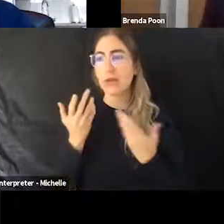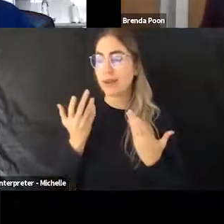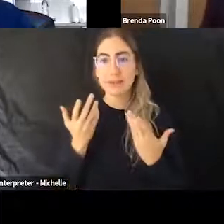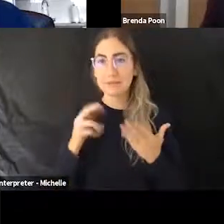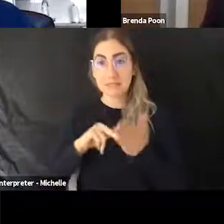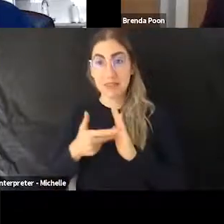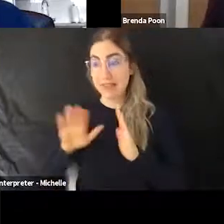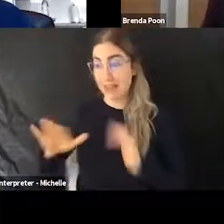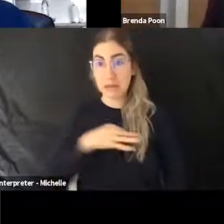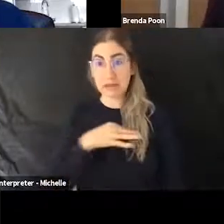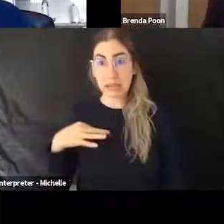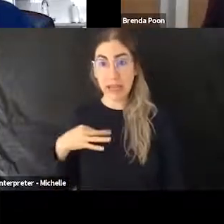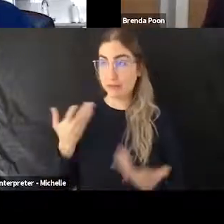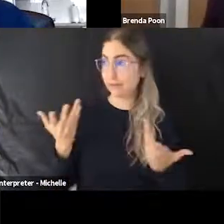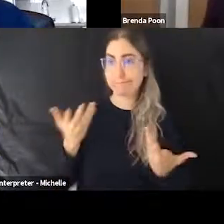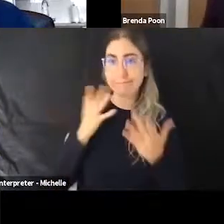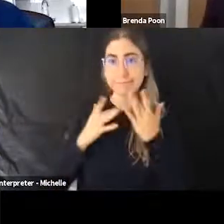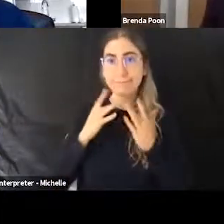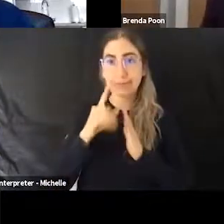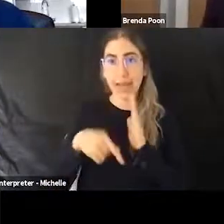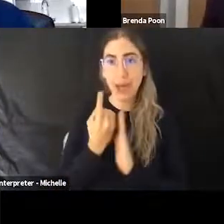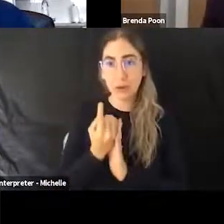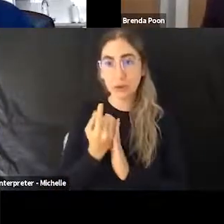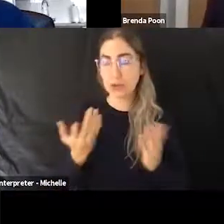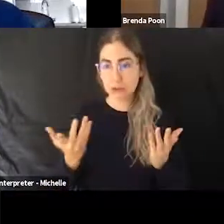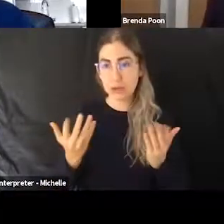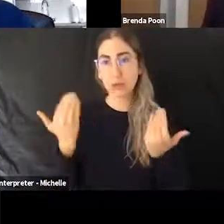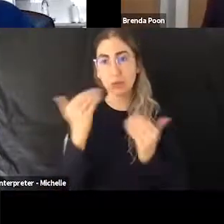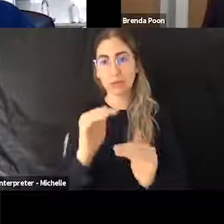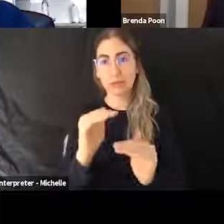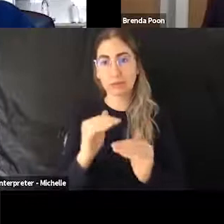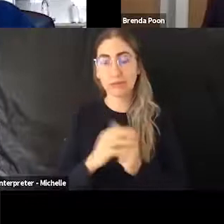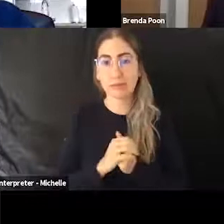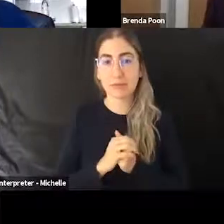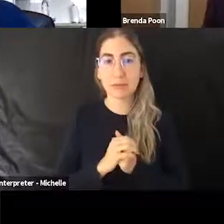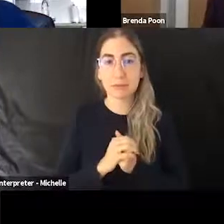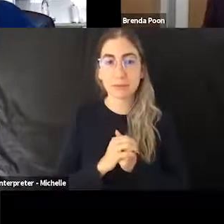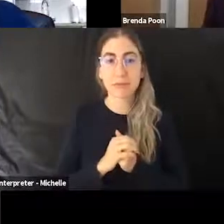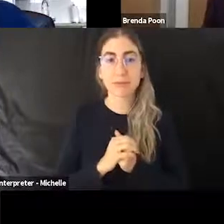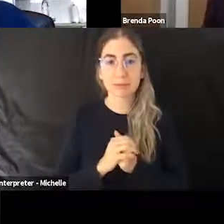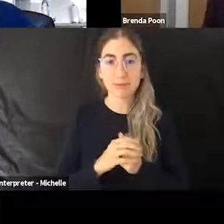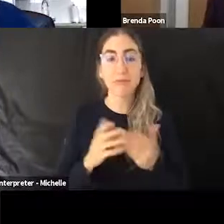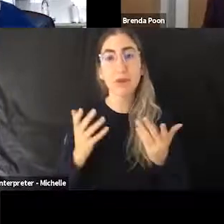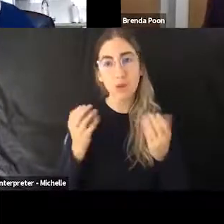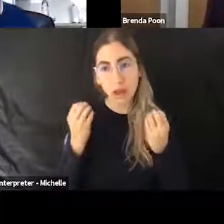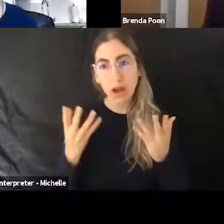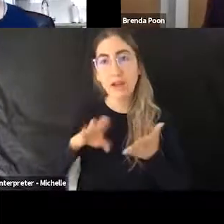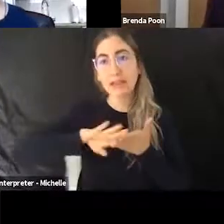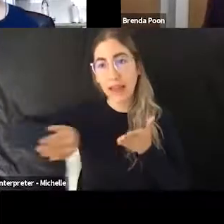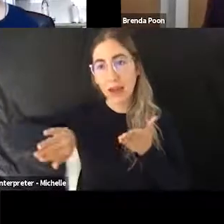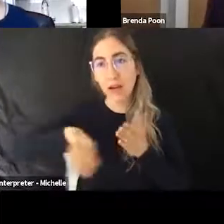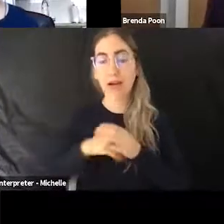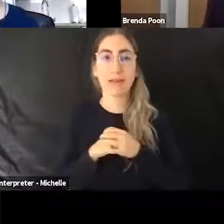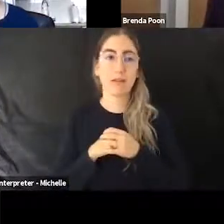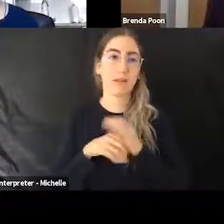hours to offer. And also in the more extreme case, layoffs and terminated contracts.